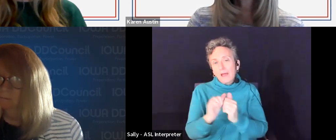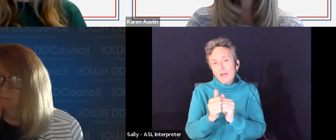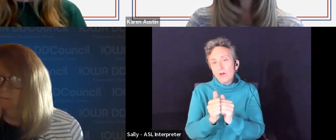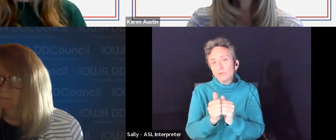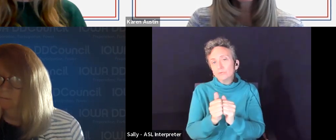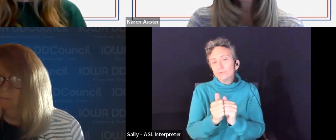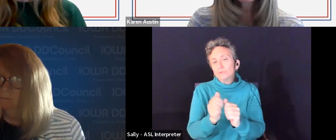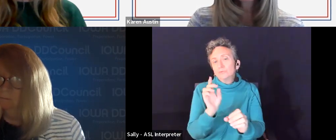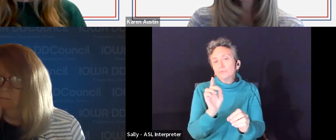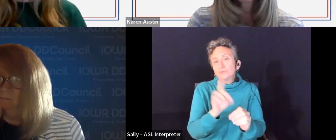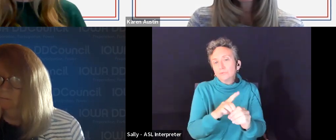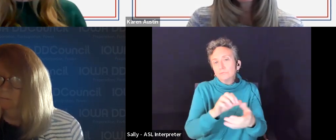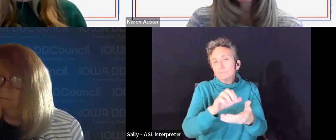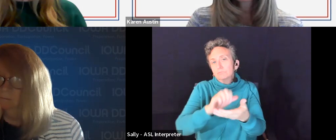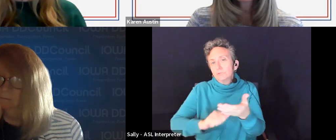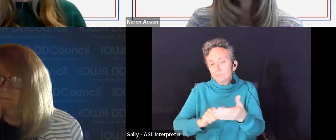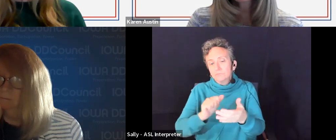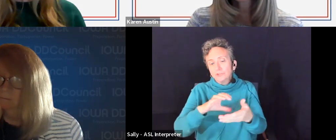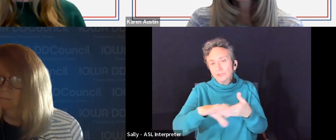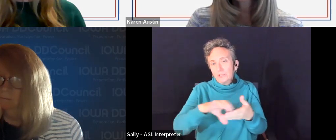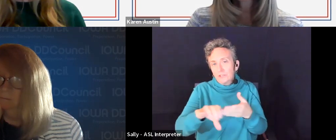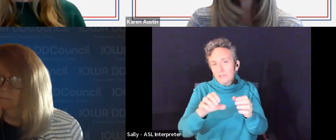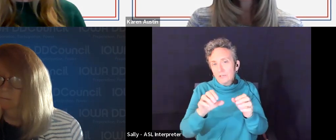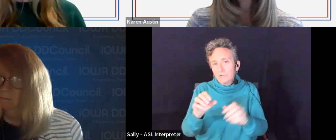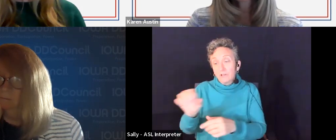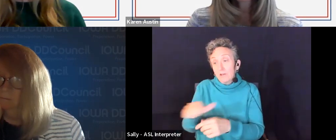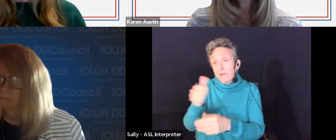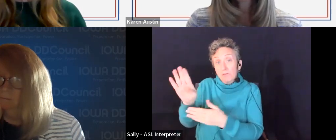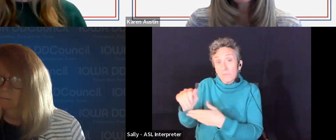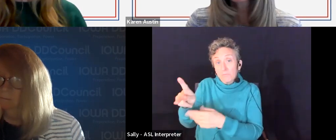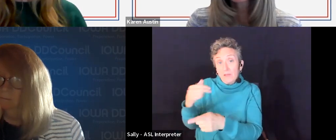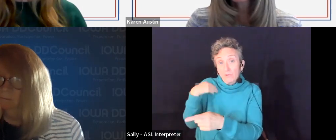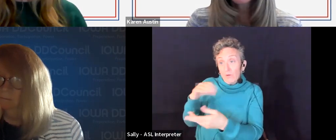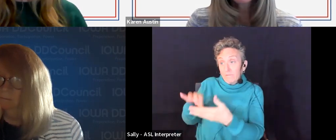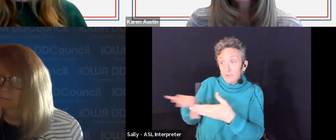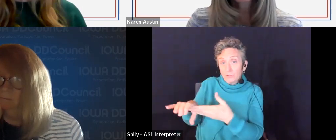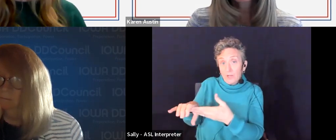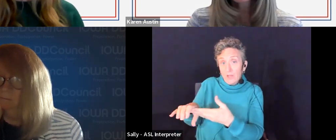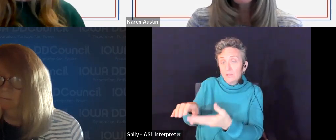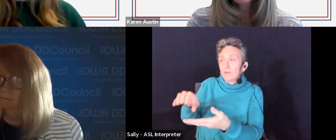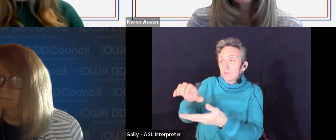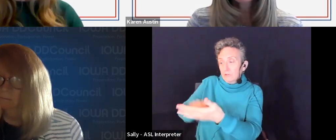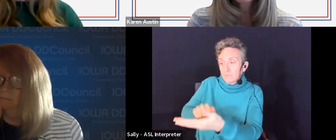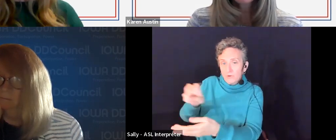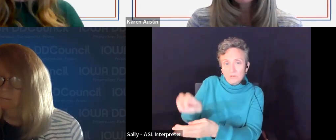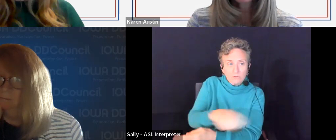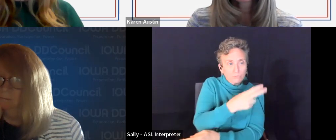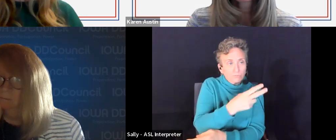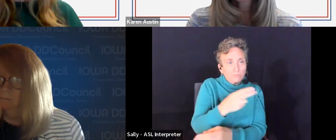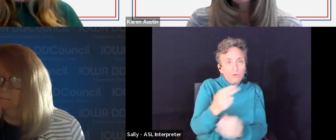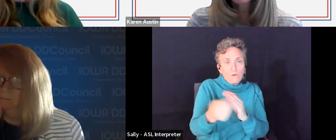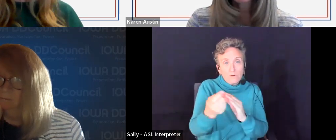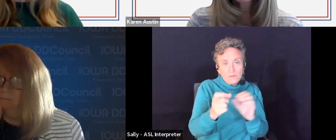debit your checking account. At another institution, you can mail in a contribution check